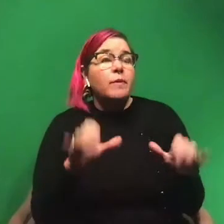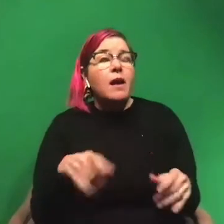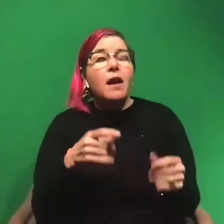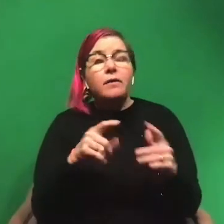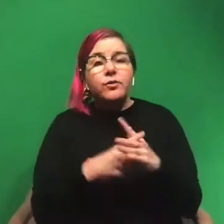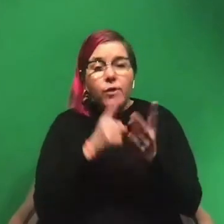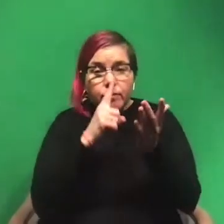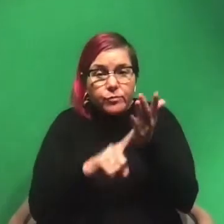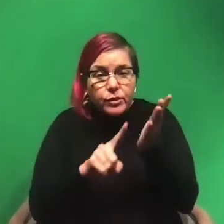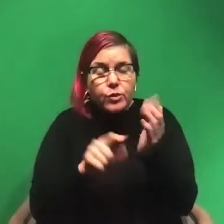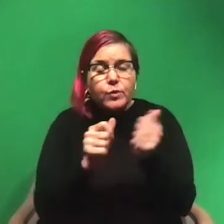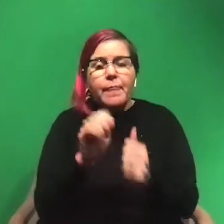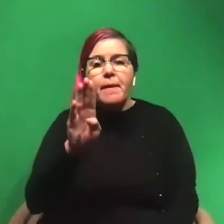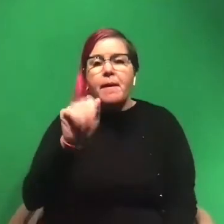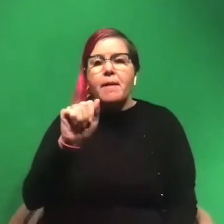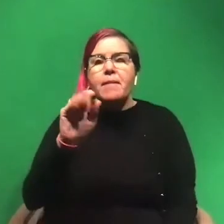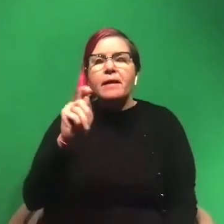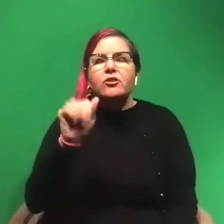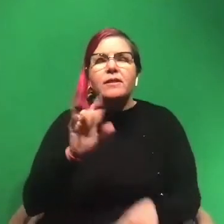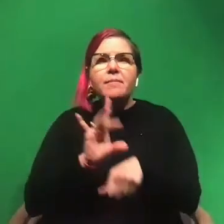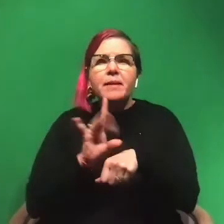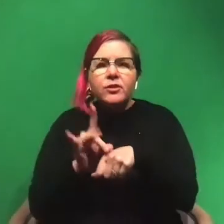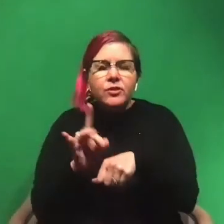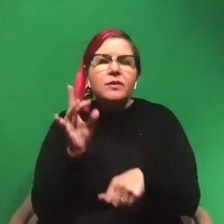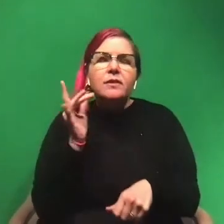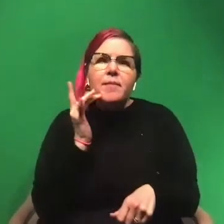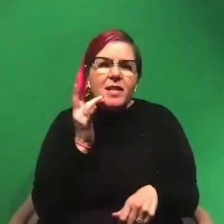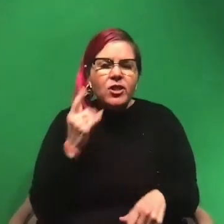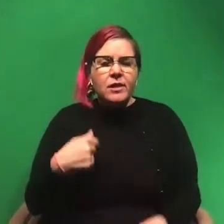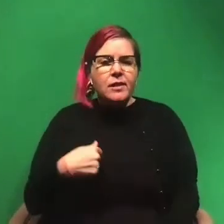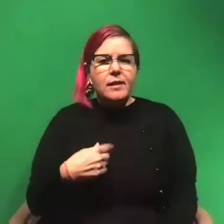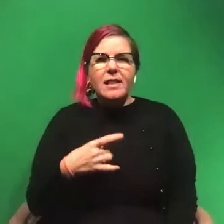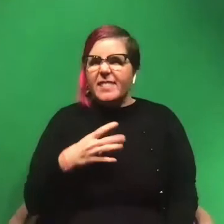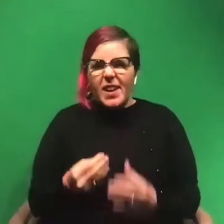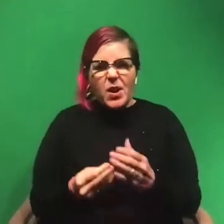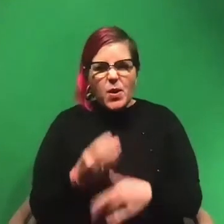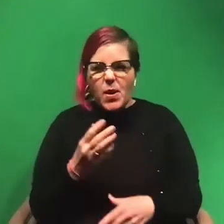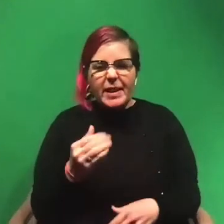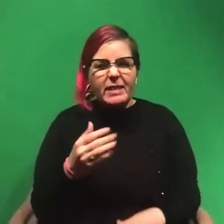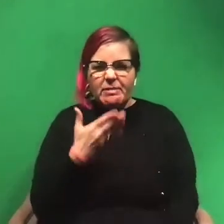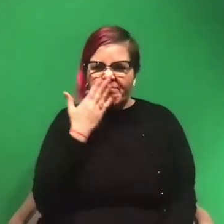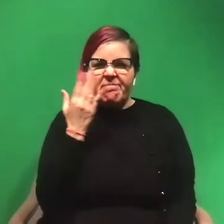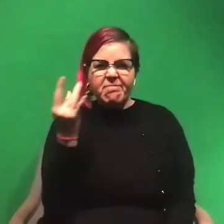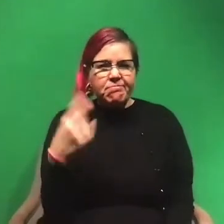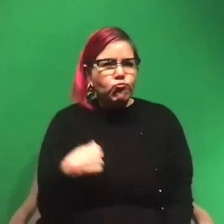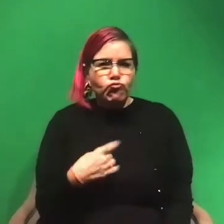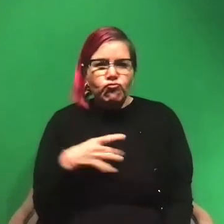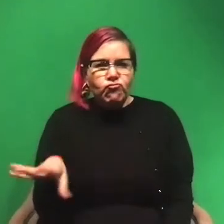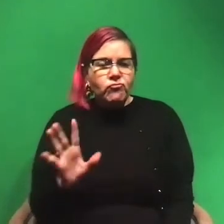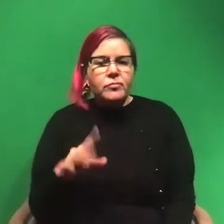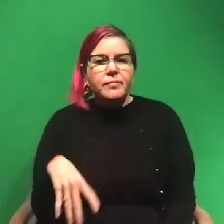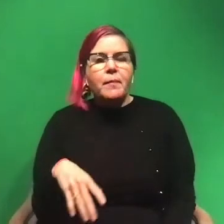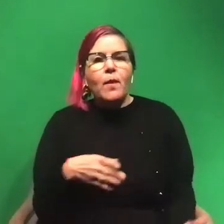in bacteria for a while. I did not like growing bacteria; it was too smelly for me. So I ended up